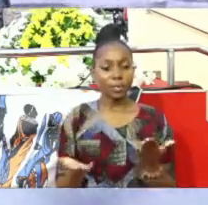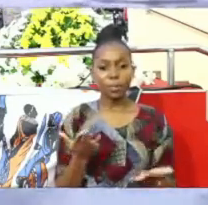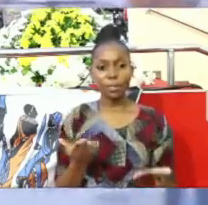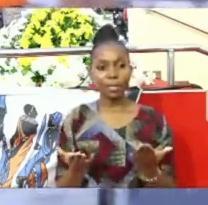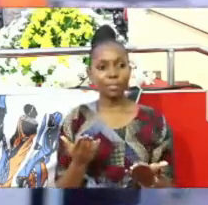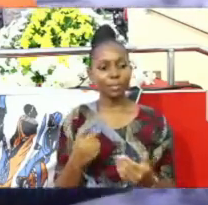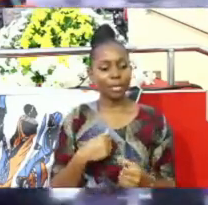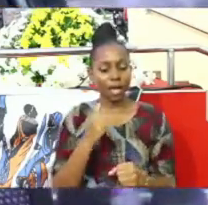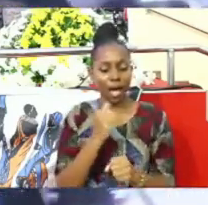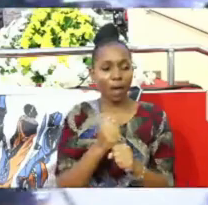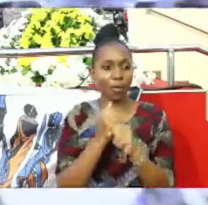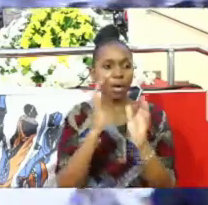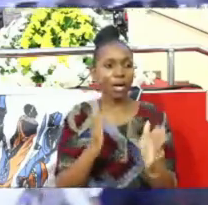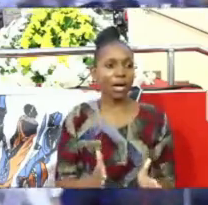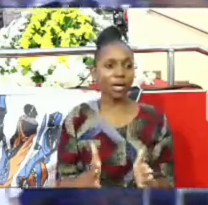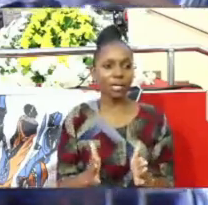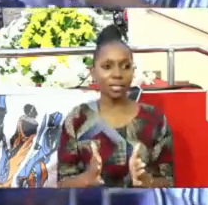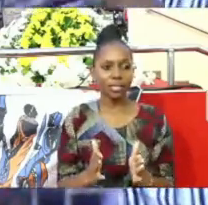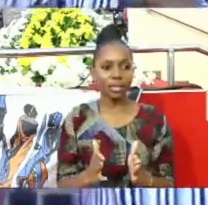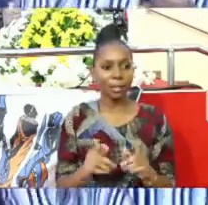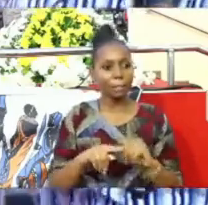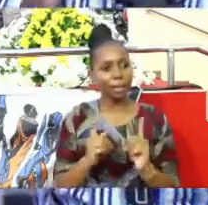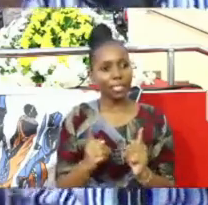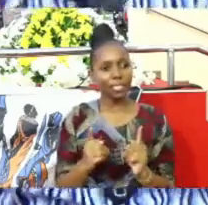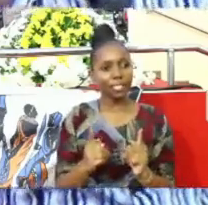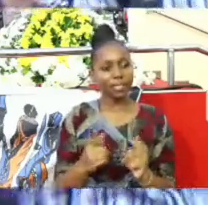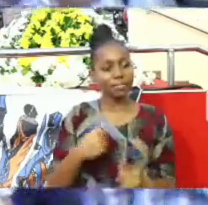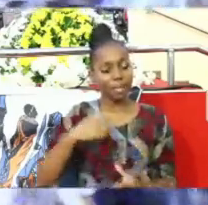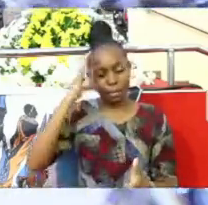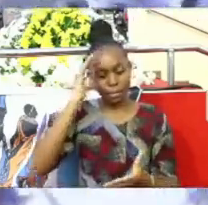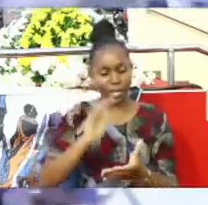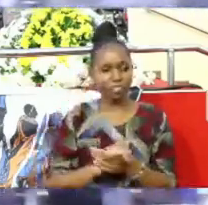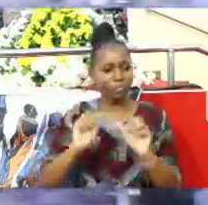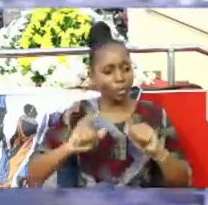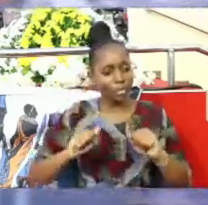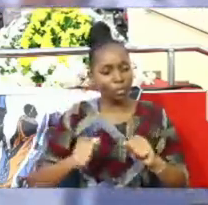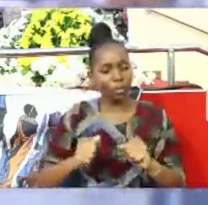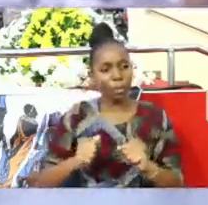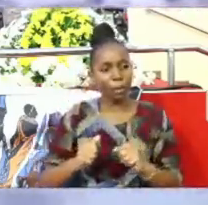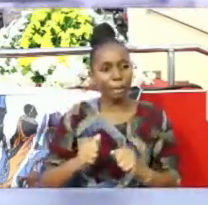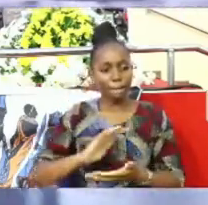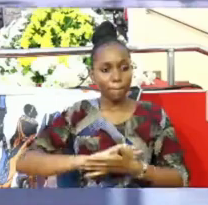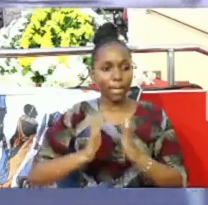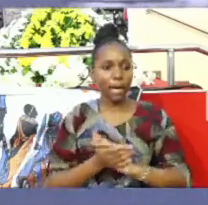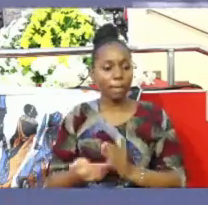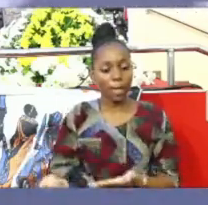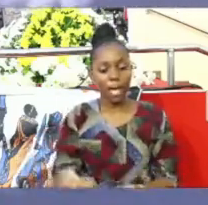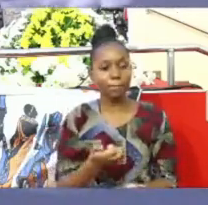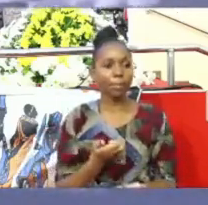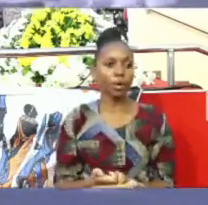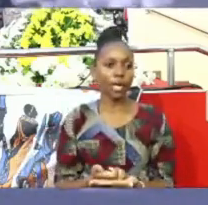but tomorrow I will be an employer. Tomorrow I will be a